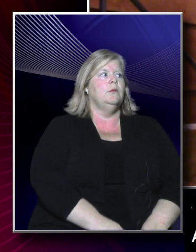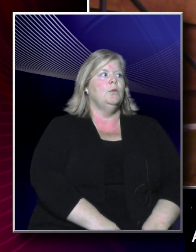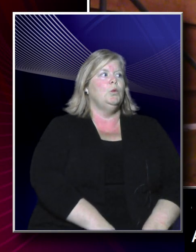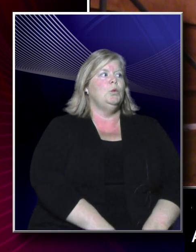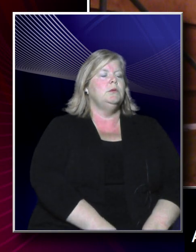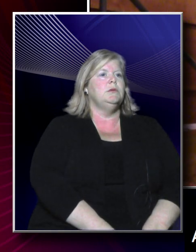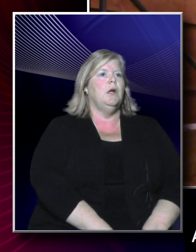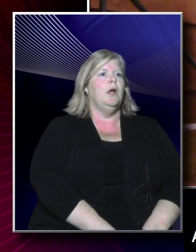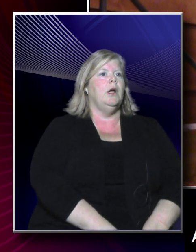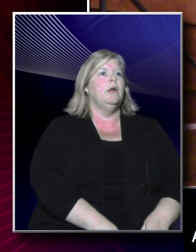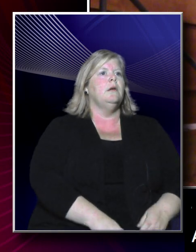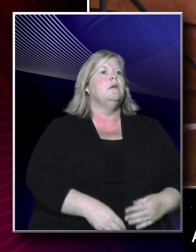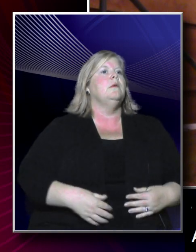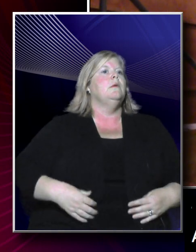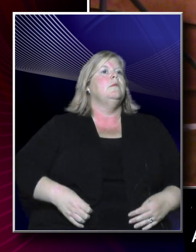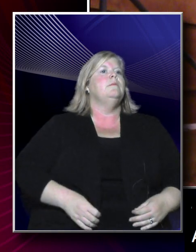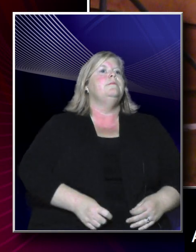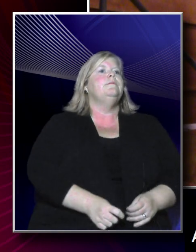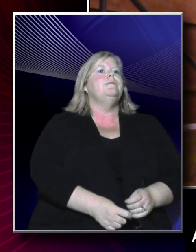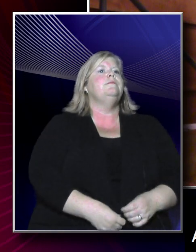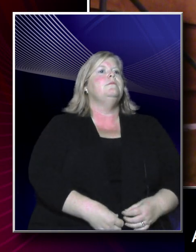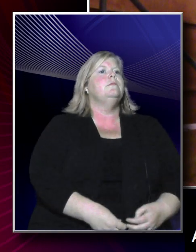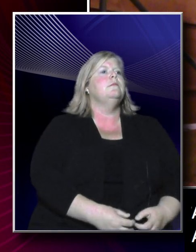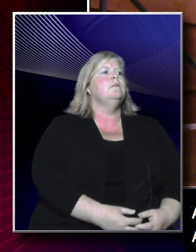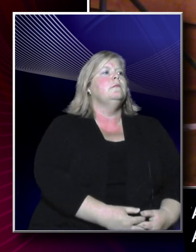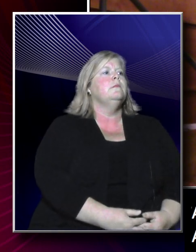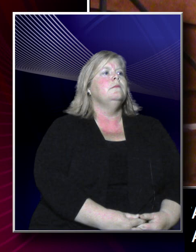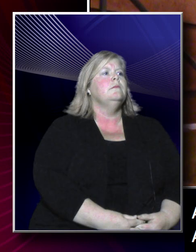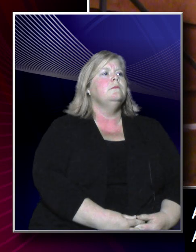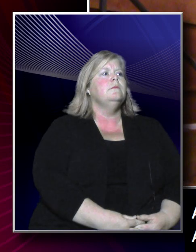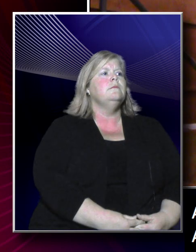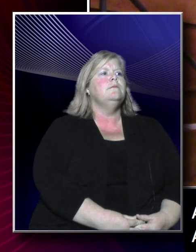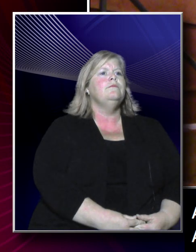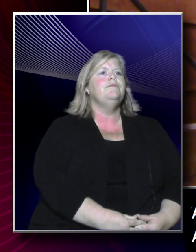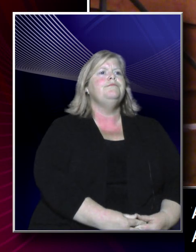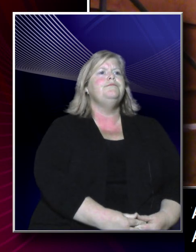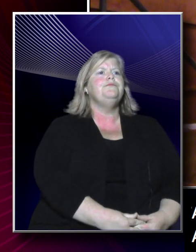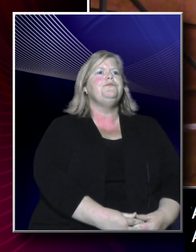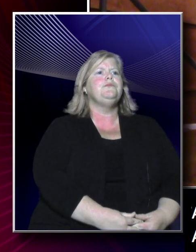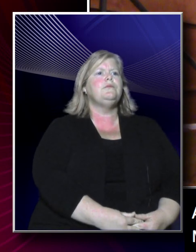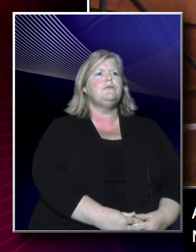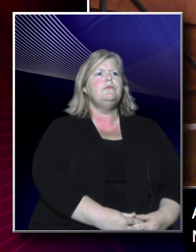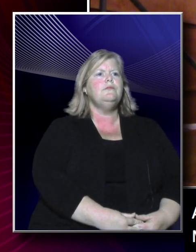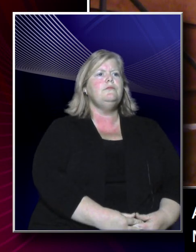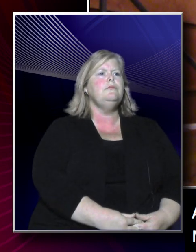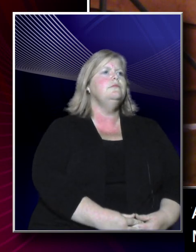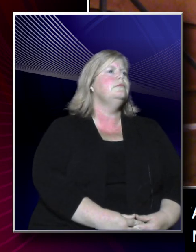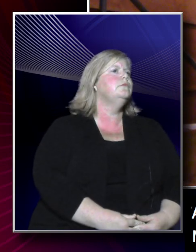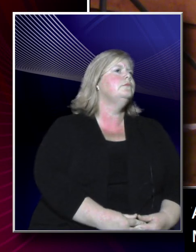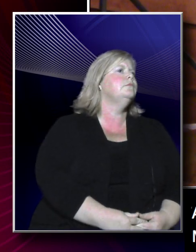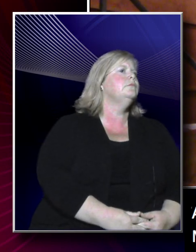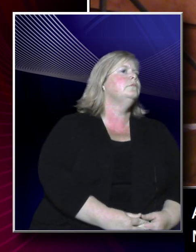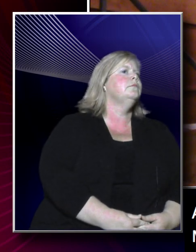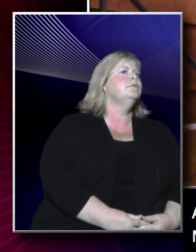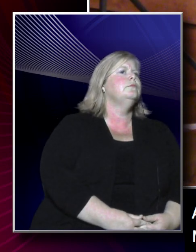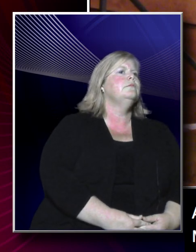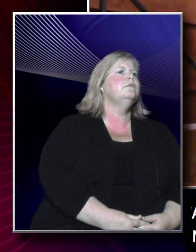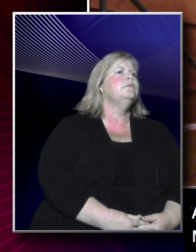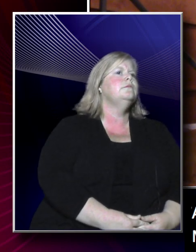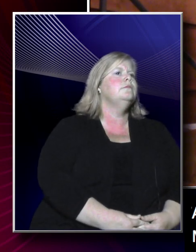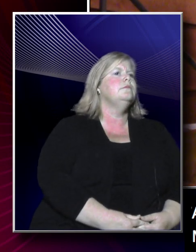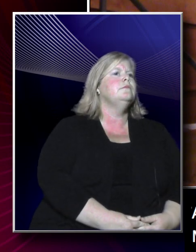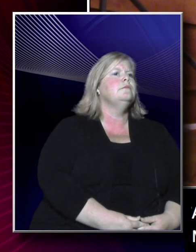about the election and the leadership from the board members. I just wanted to talk about an analogy with